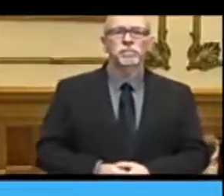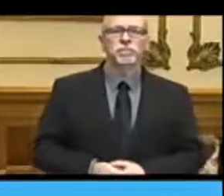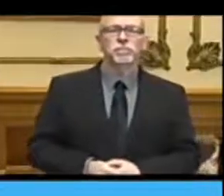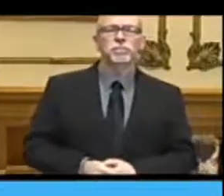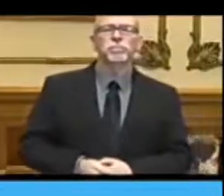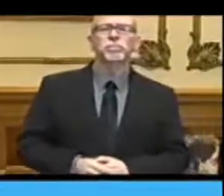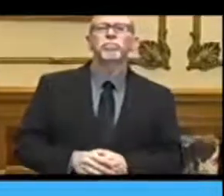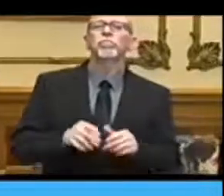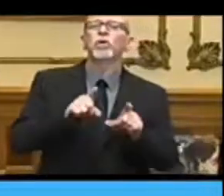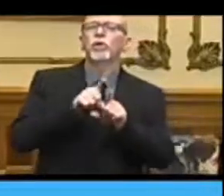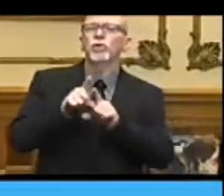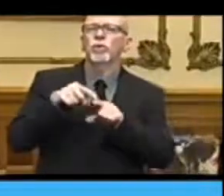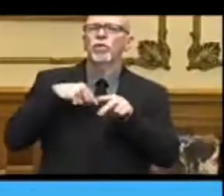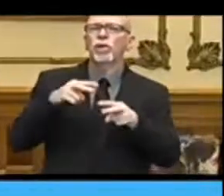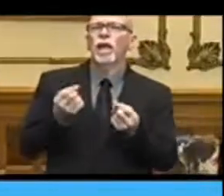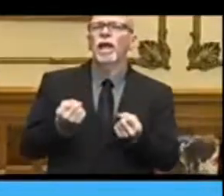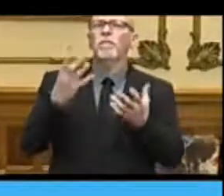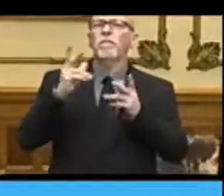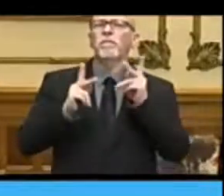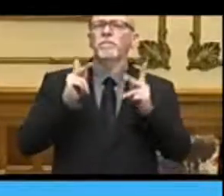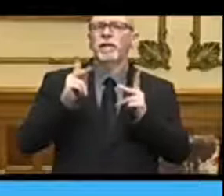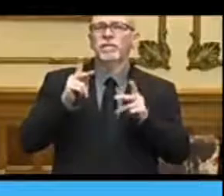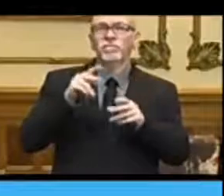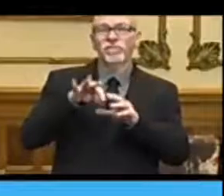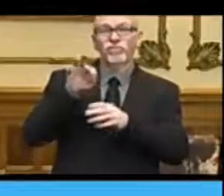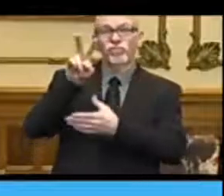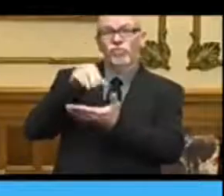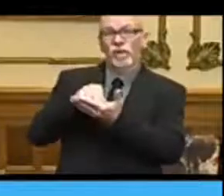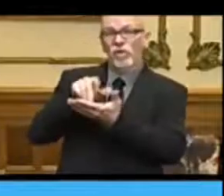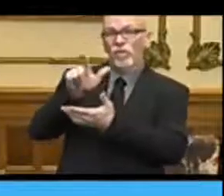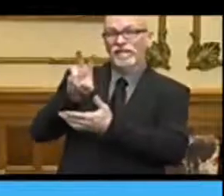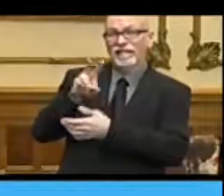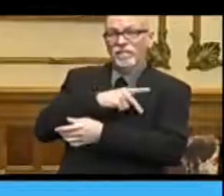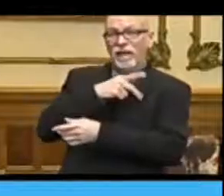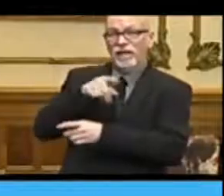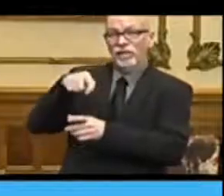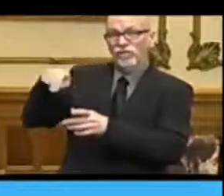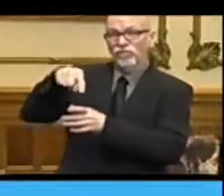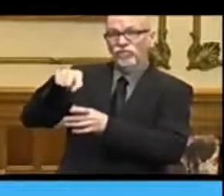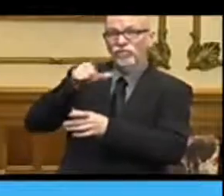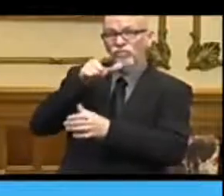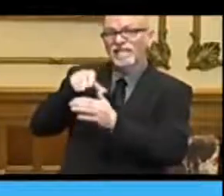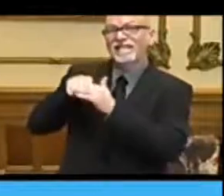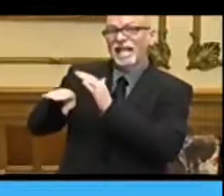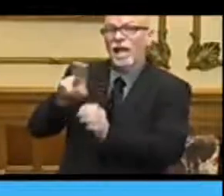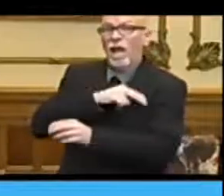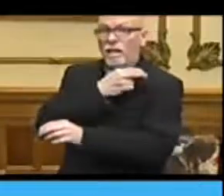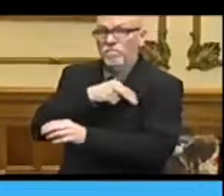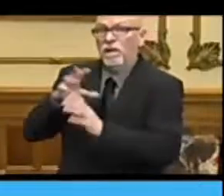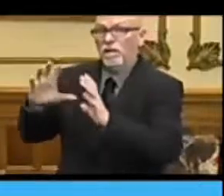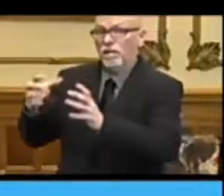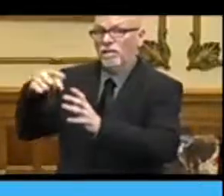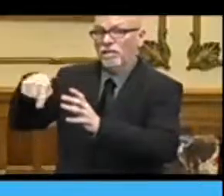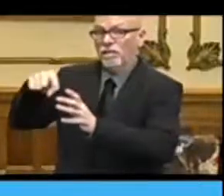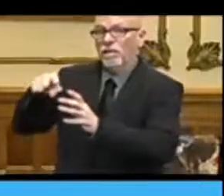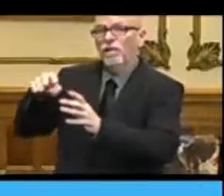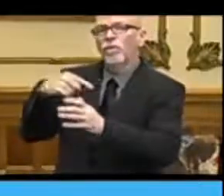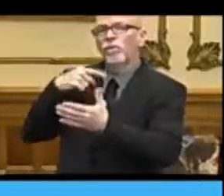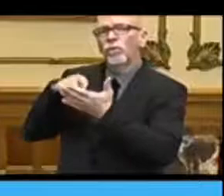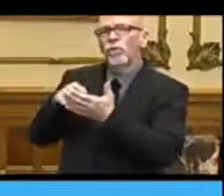We also look at the number of individuals in that 2,026 patients that were admitted to the hospital and found